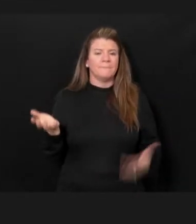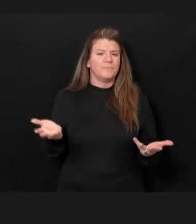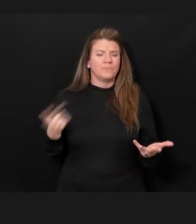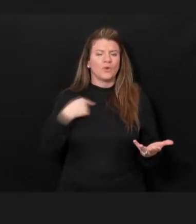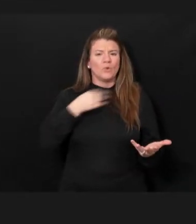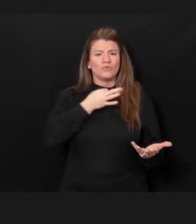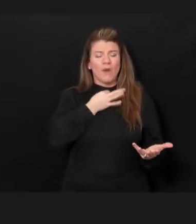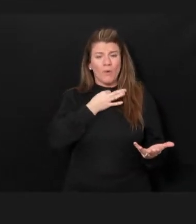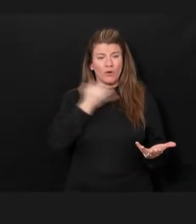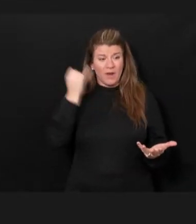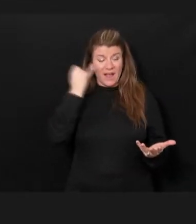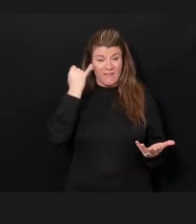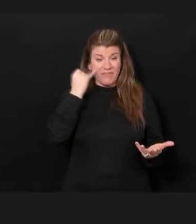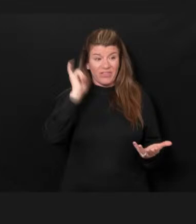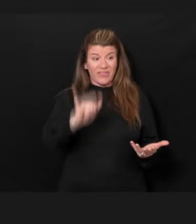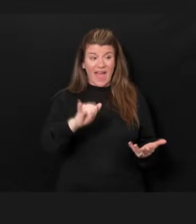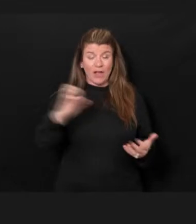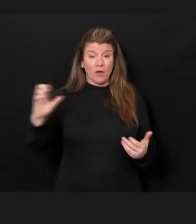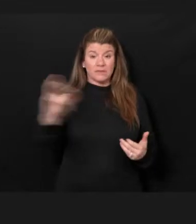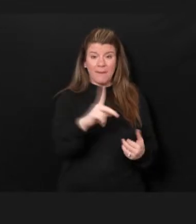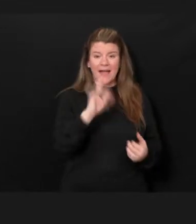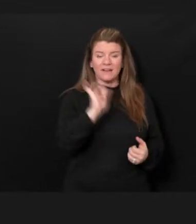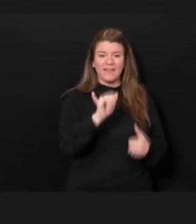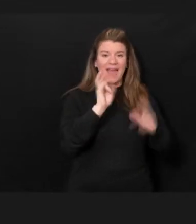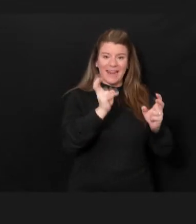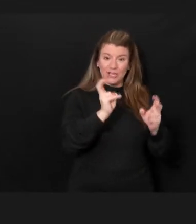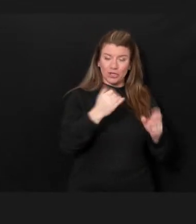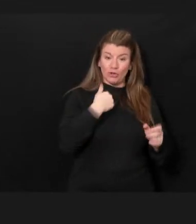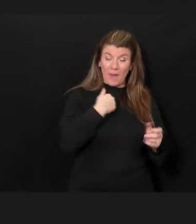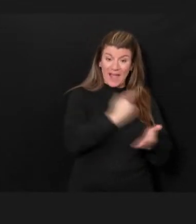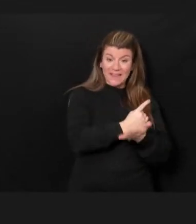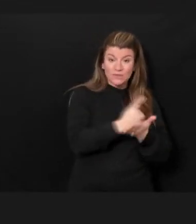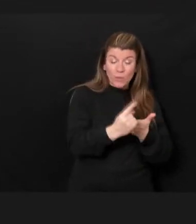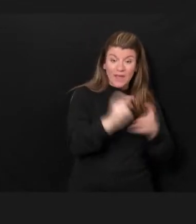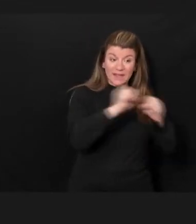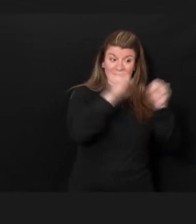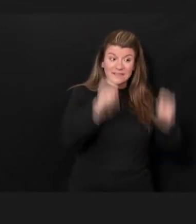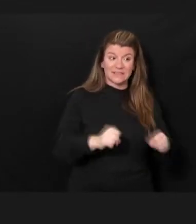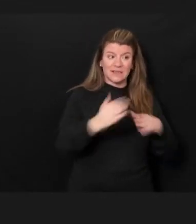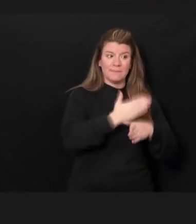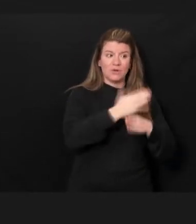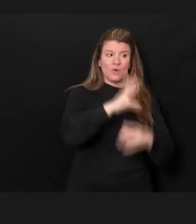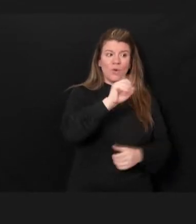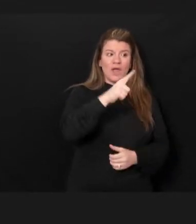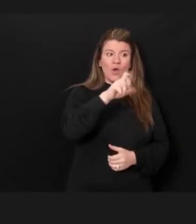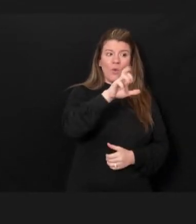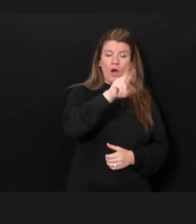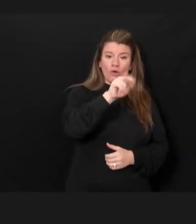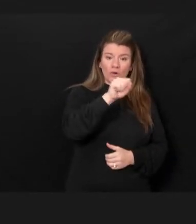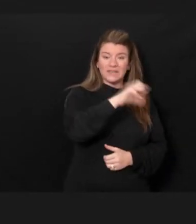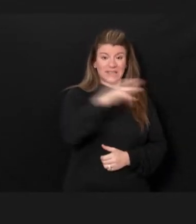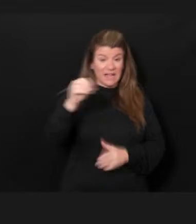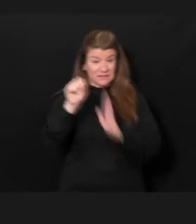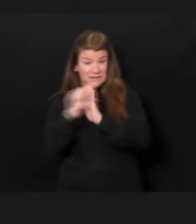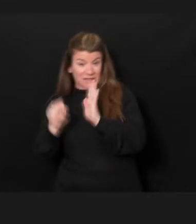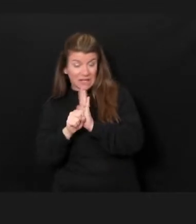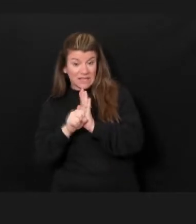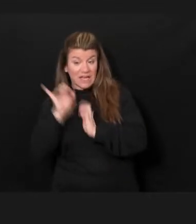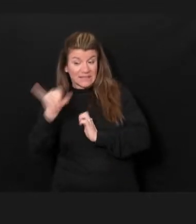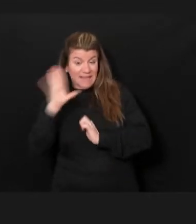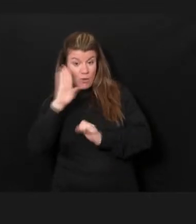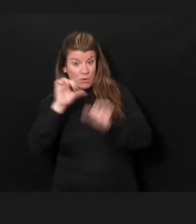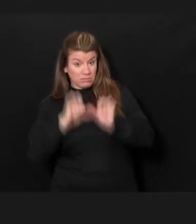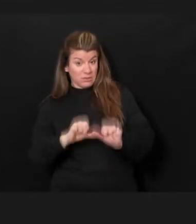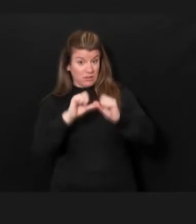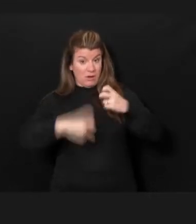this reaches back to, you mentioned a glitch or something earlier in the week with the system between Walgreens and the state, if that's an ongoing problem or if this